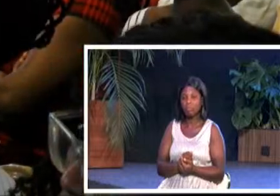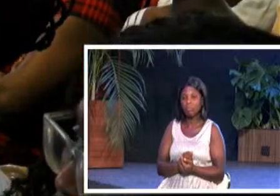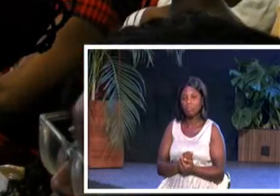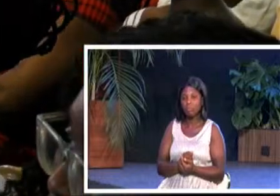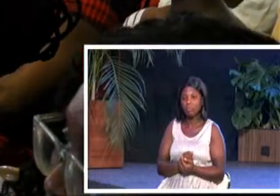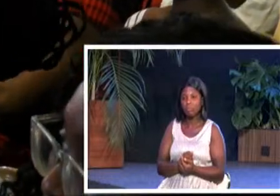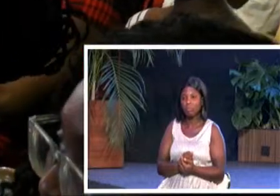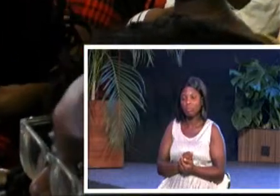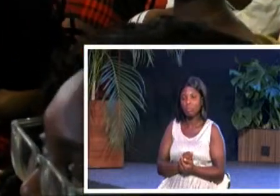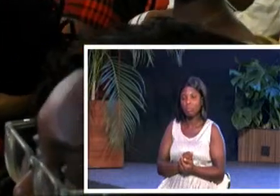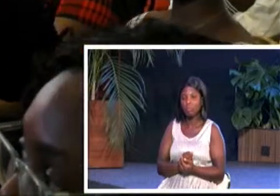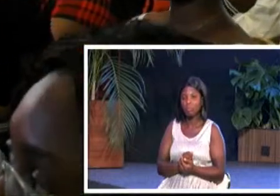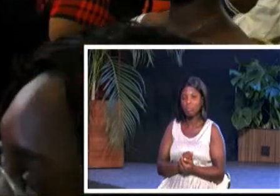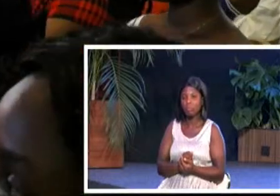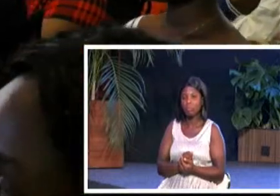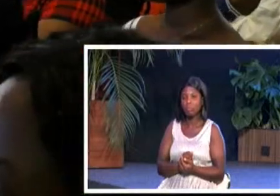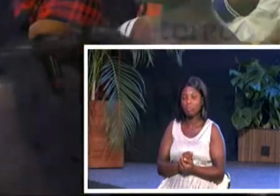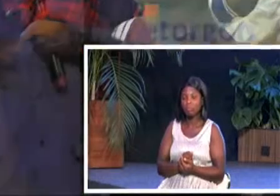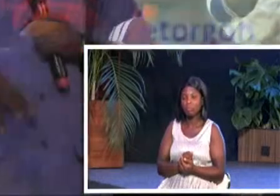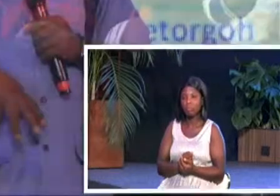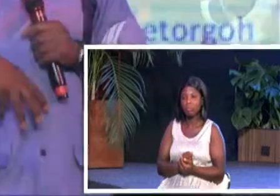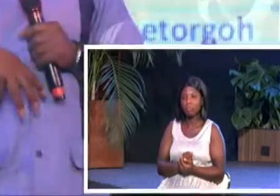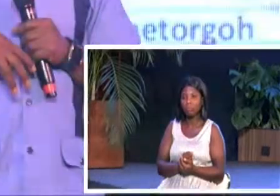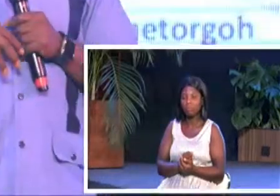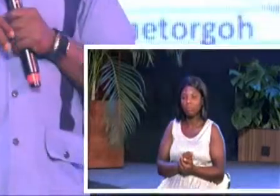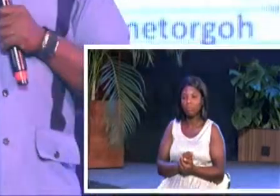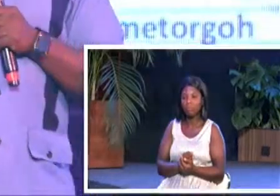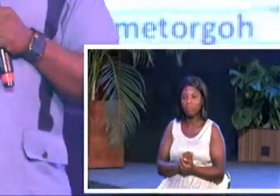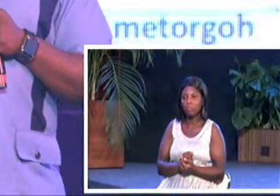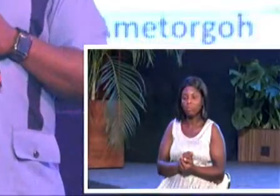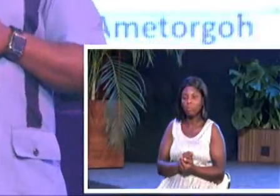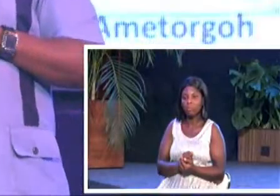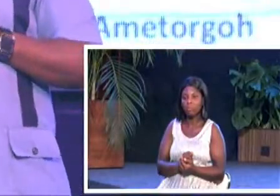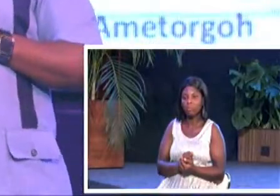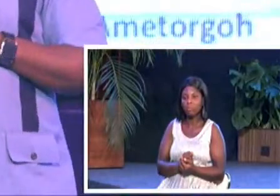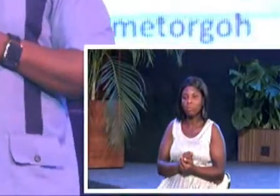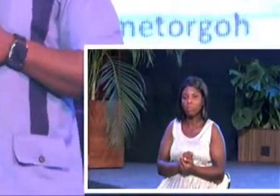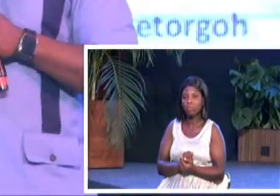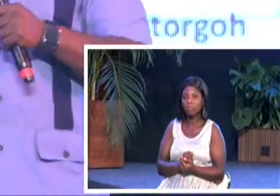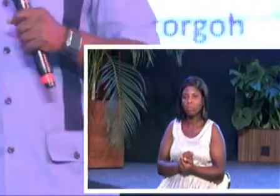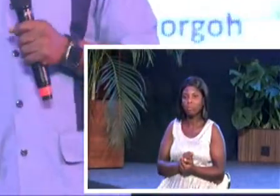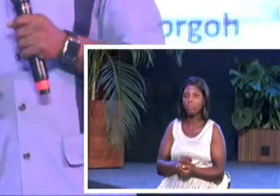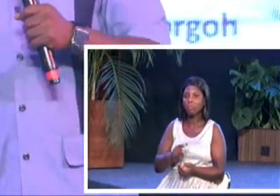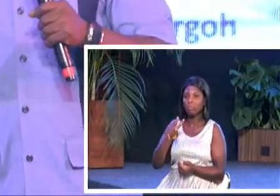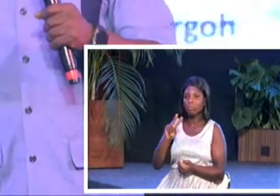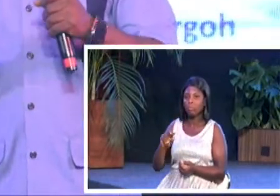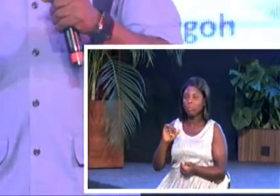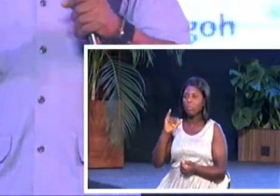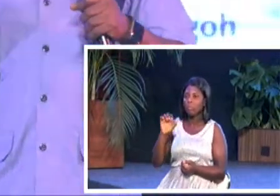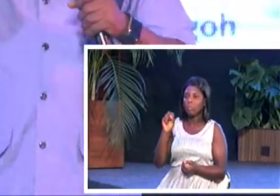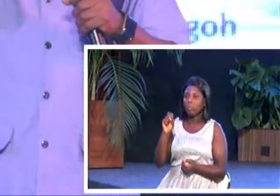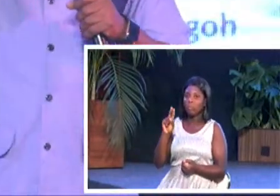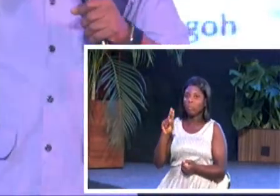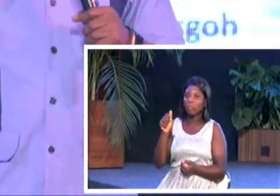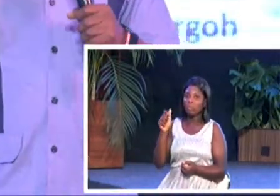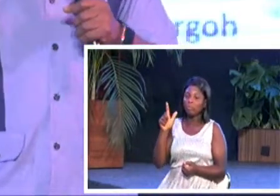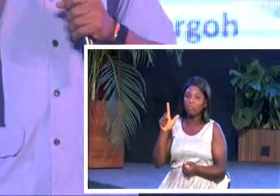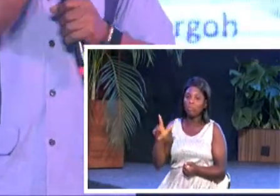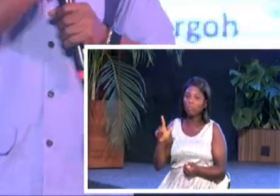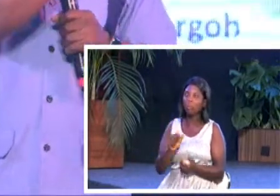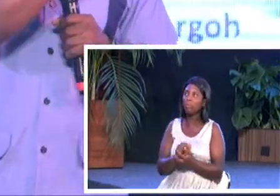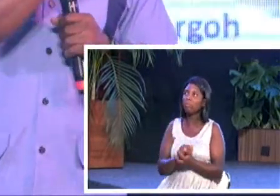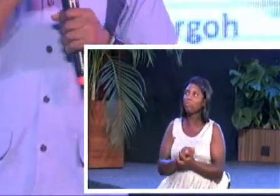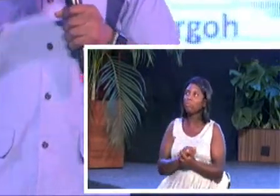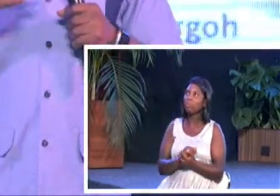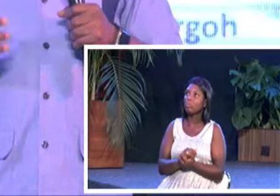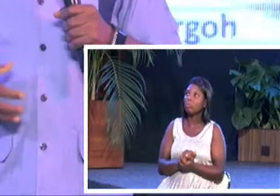we have virtual reality. So virtual reality is a virtual treatment of our physical world. So we have all the goggles that